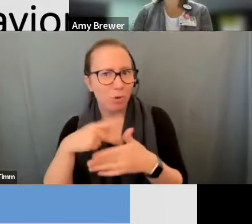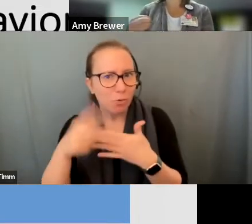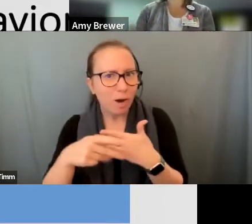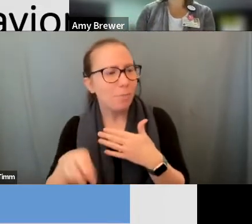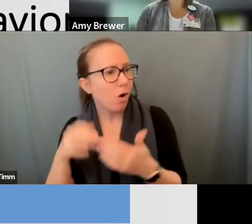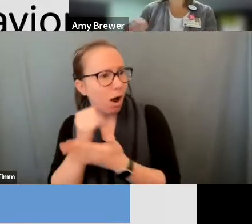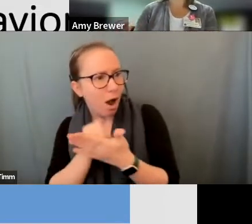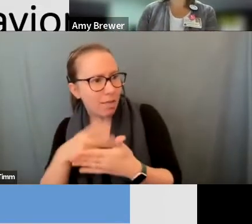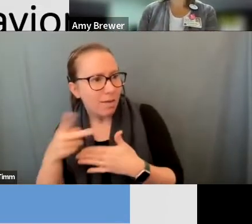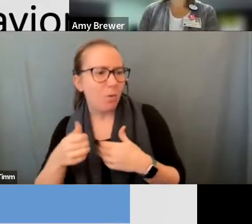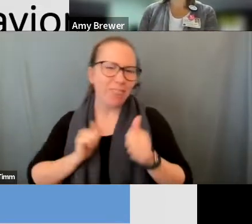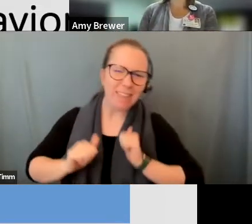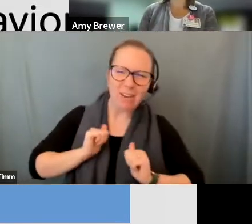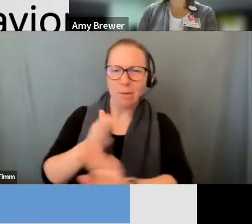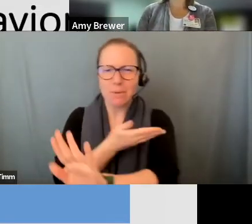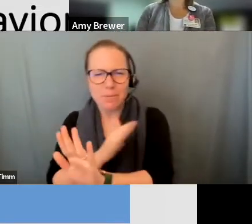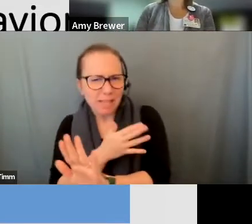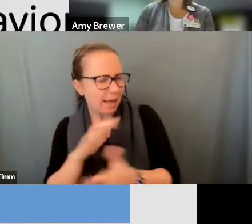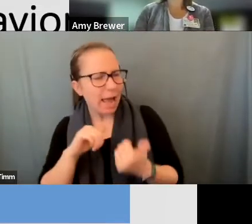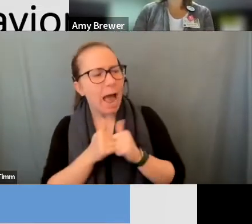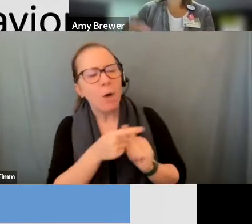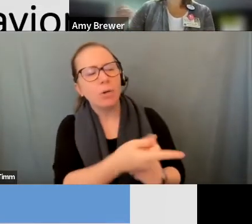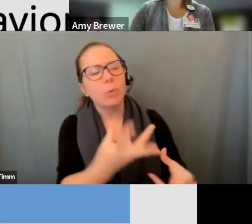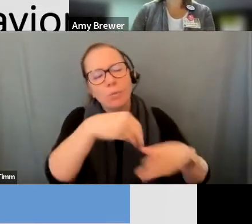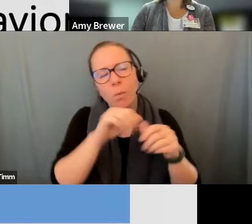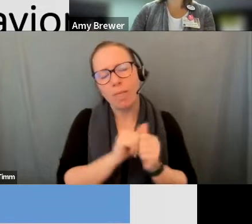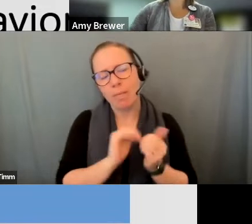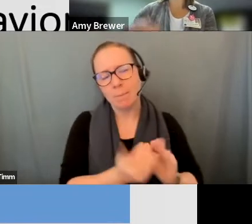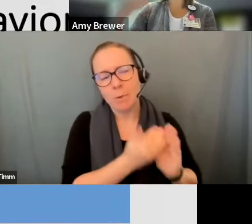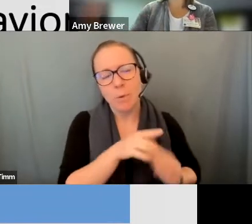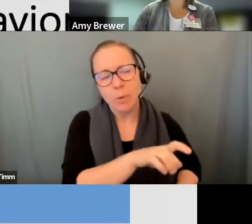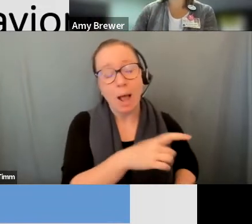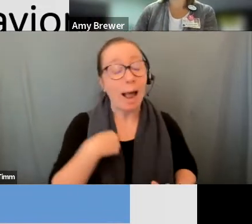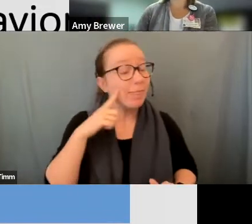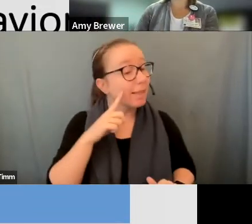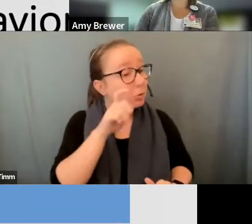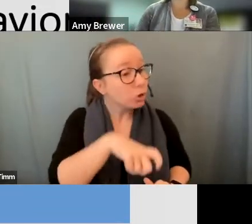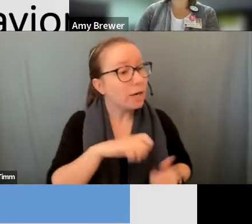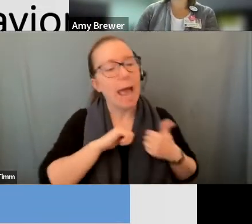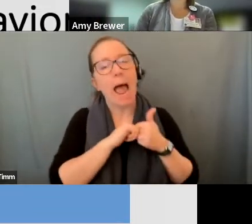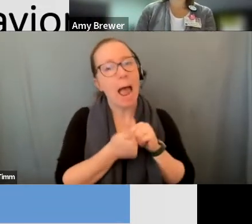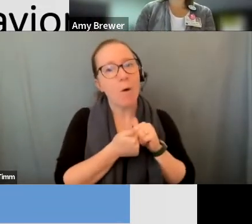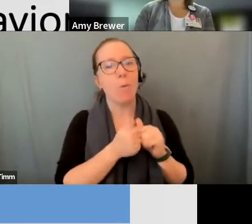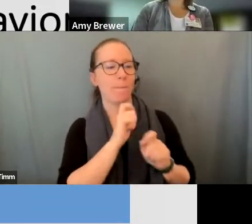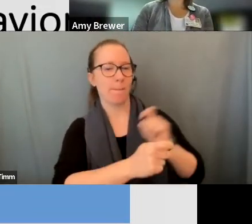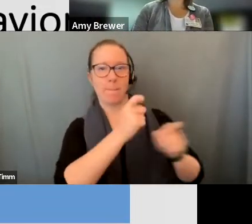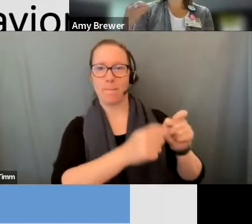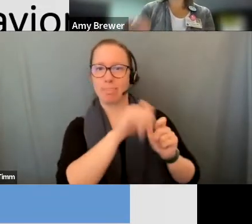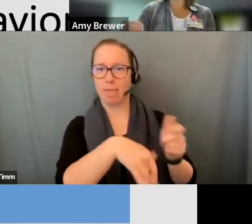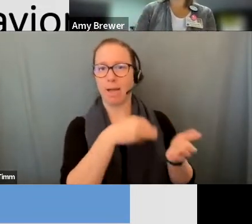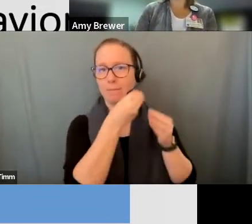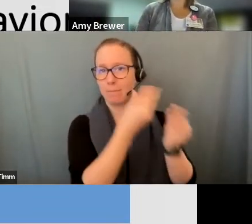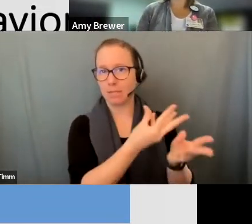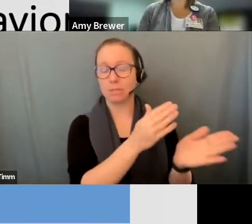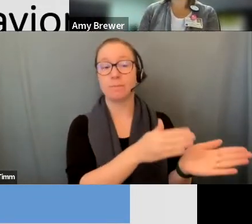advantage of theater or music? How are you engaging in your community? I think you should. Here's how to do it, okay?